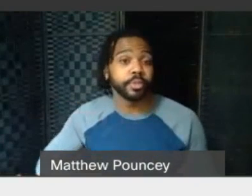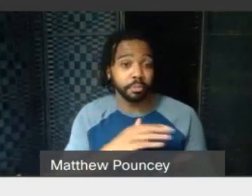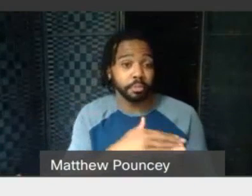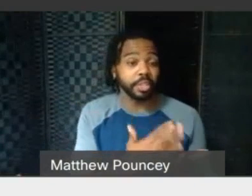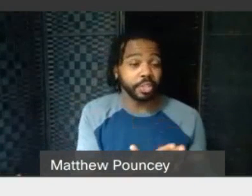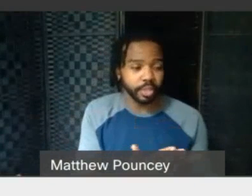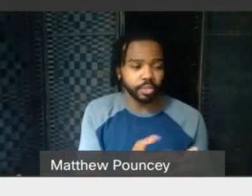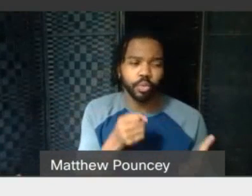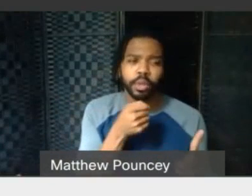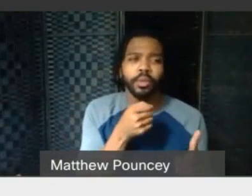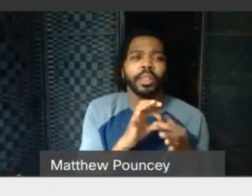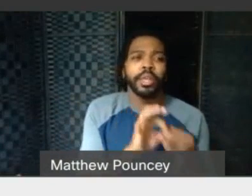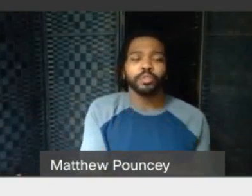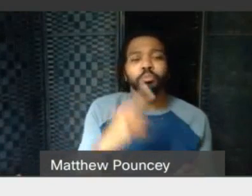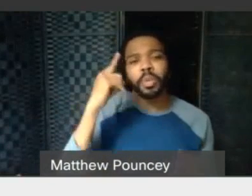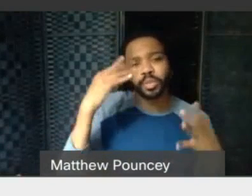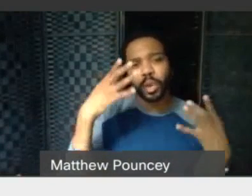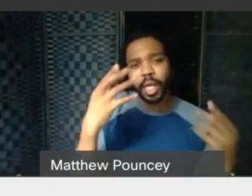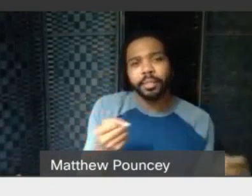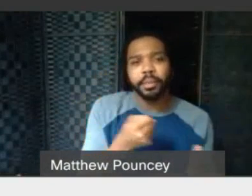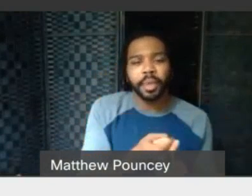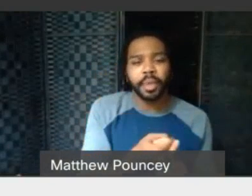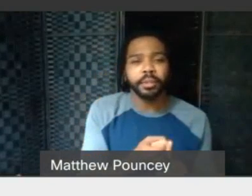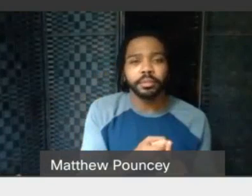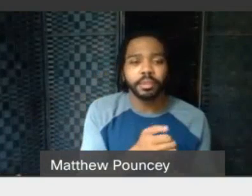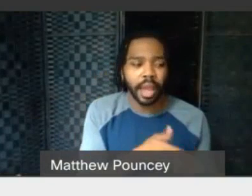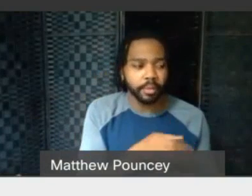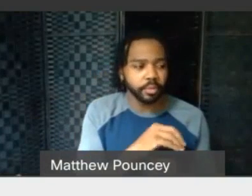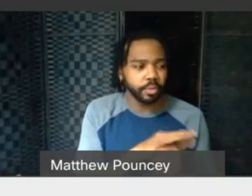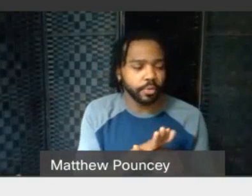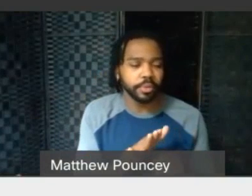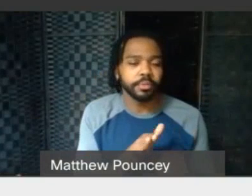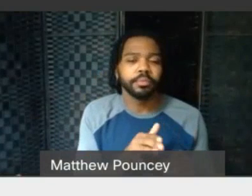COVID crisis beyond the DBH